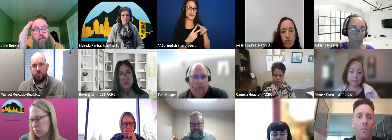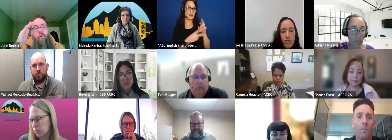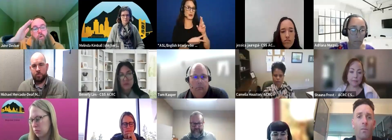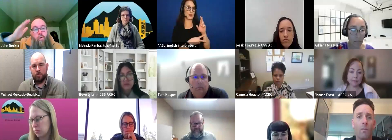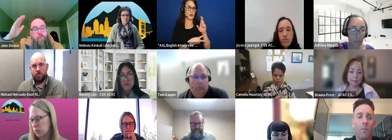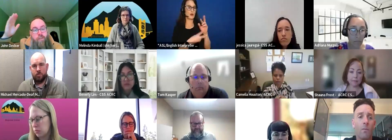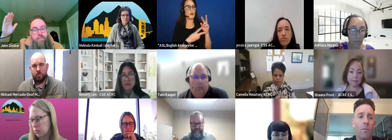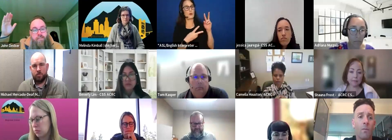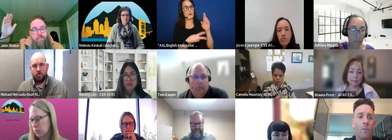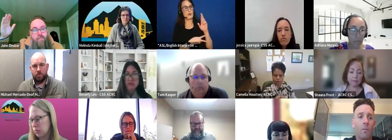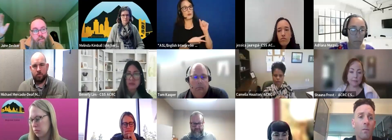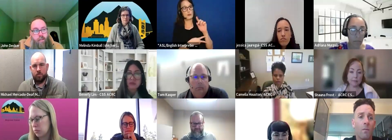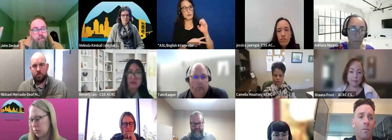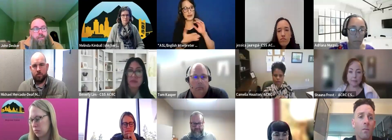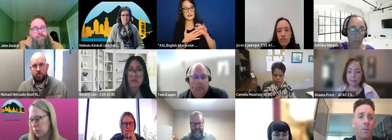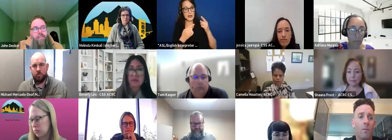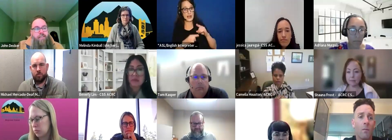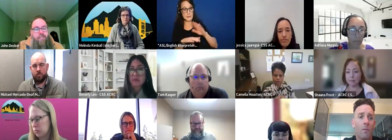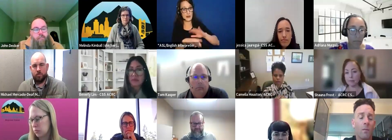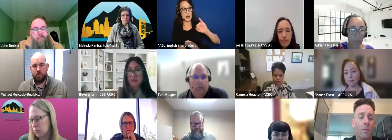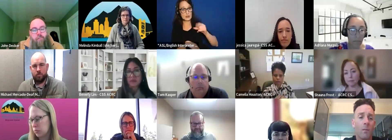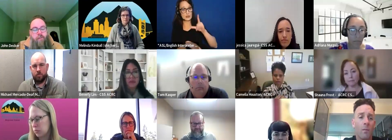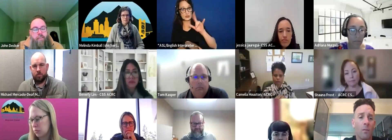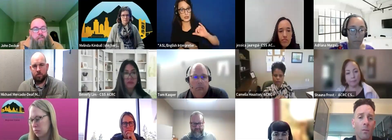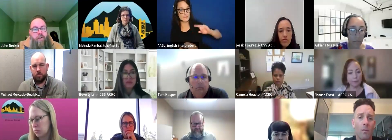July 1, or if it gets delayed.